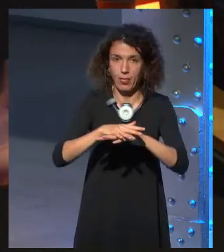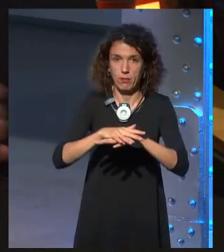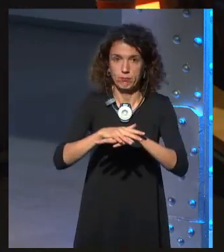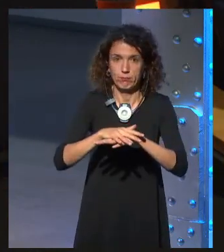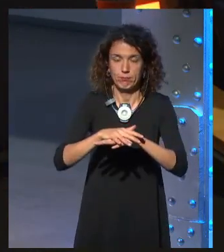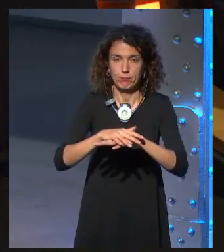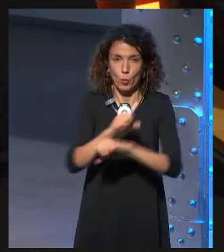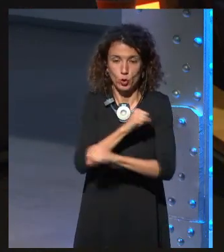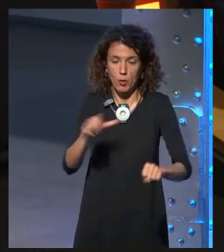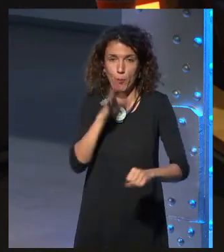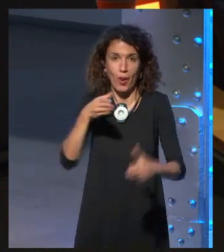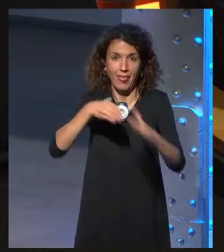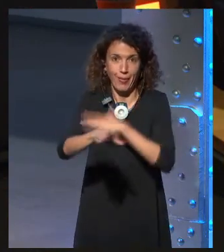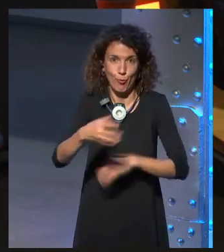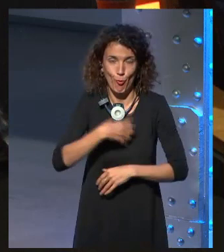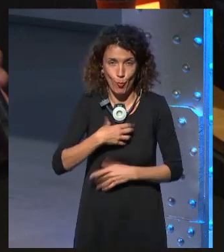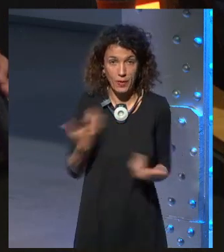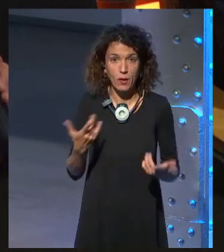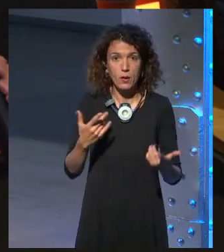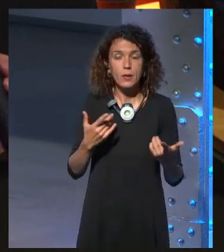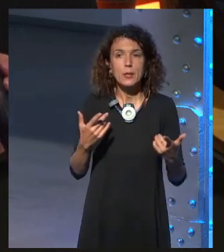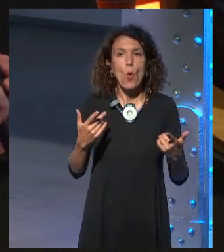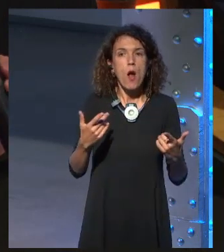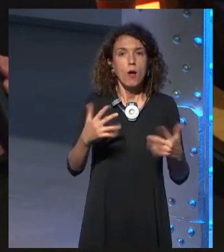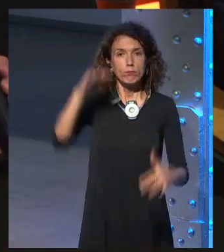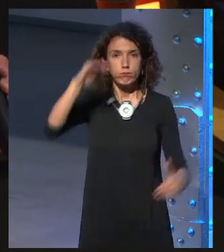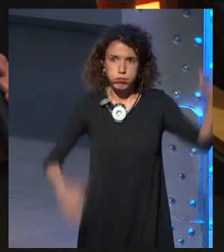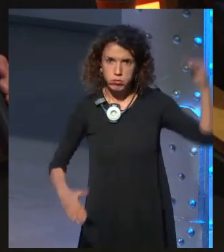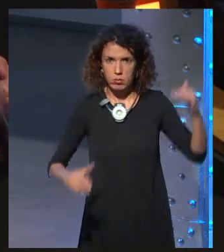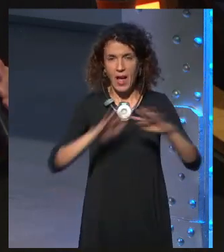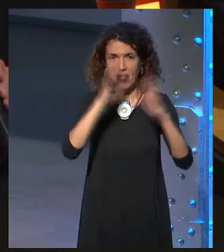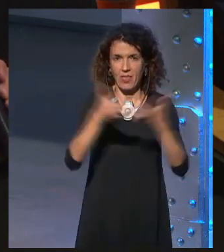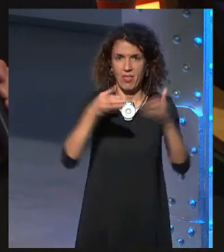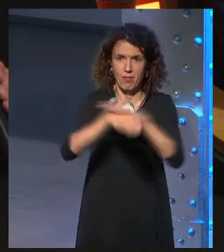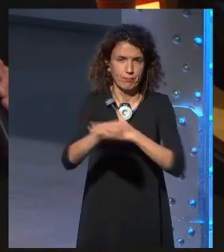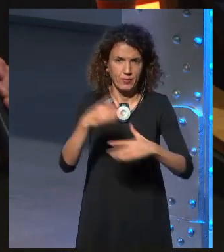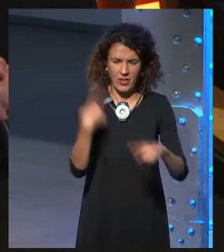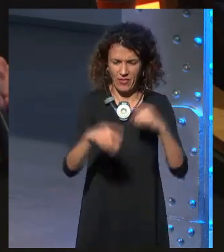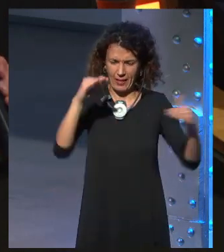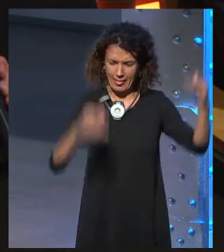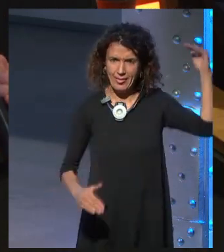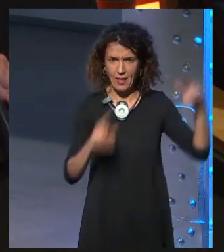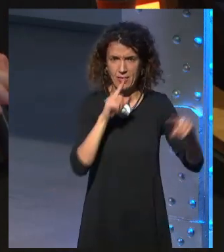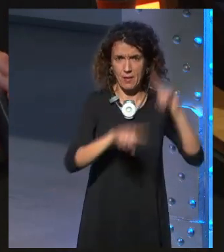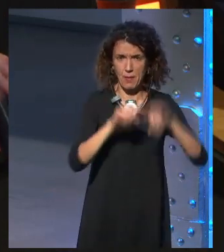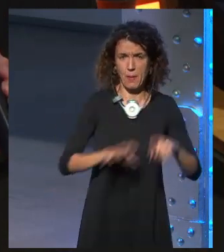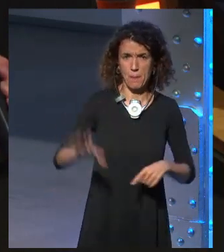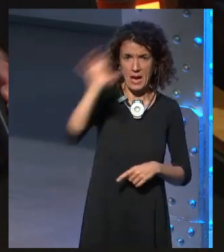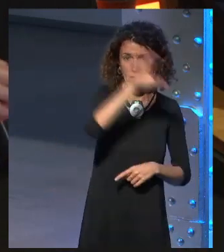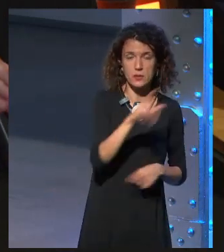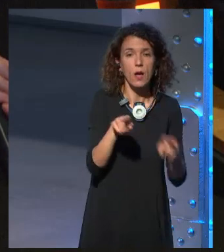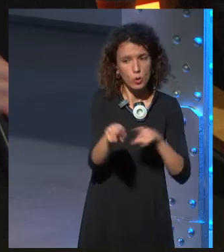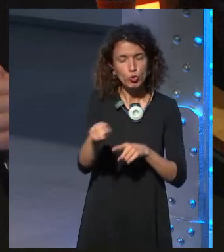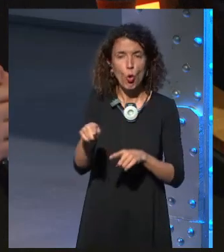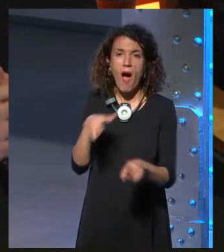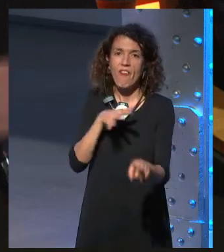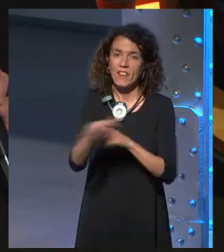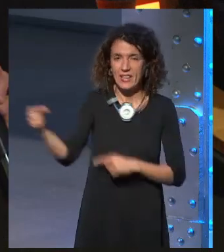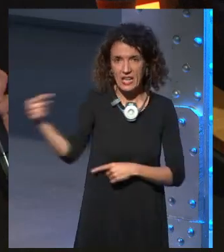it makes no sense because you don't have this access to the broadband to work with this content. So this digital gap is a very